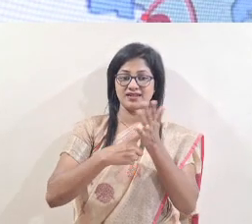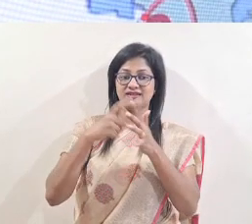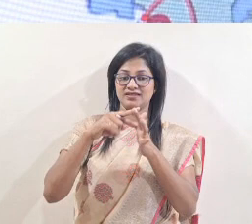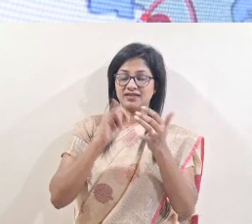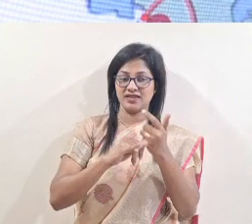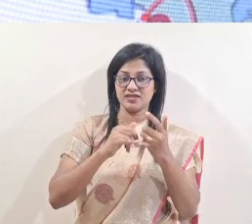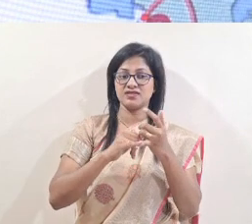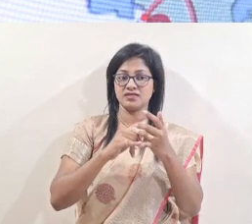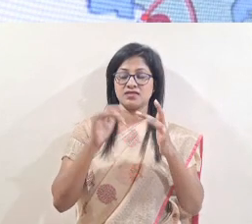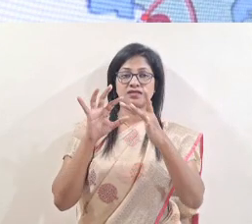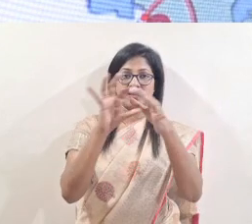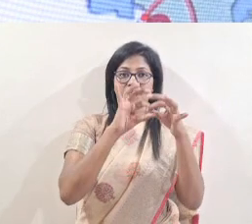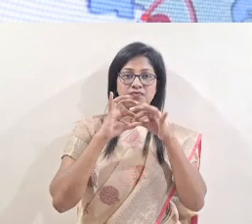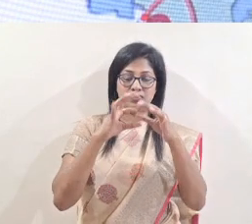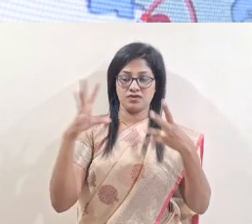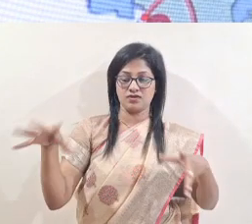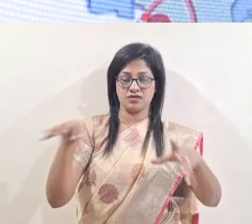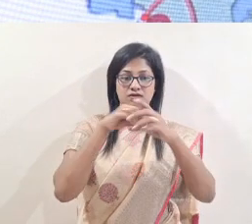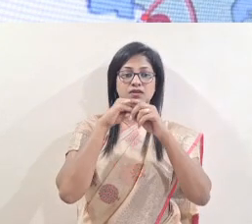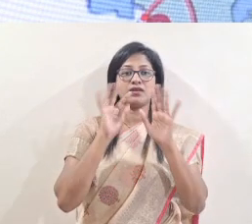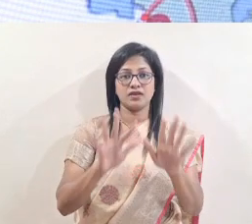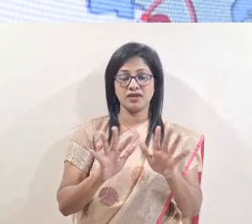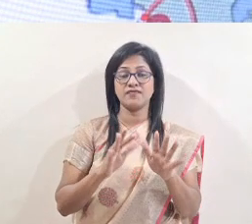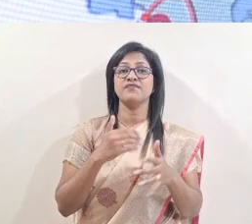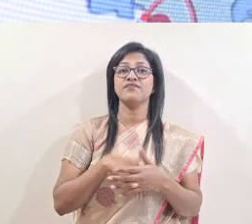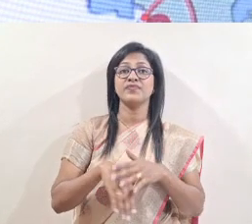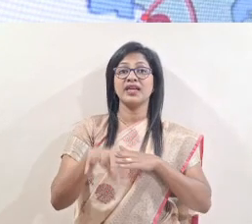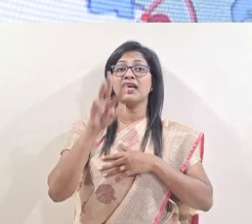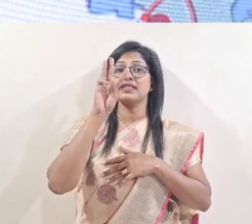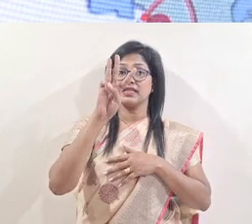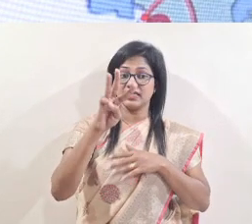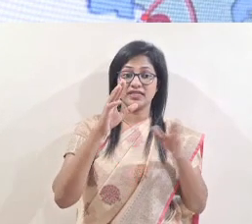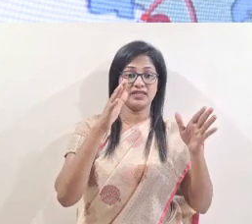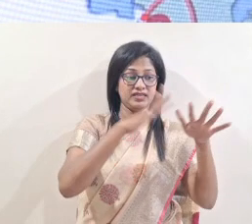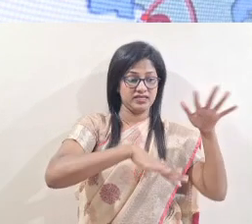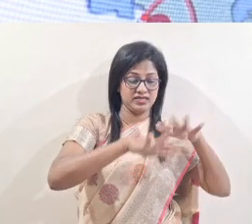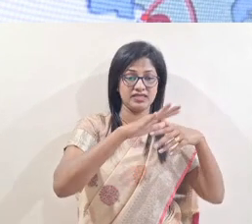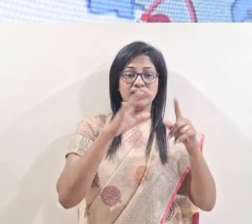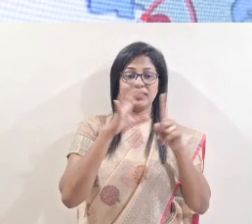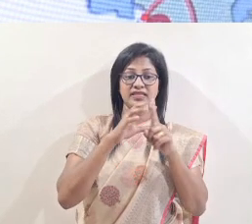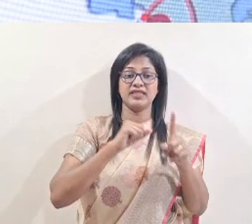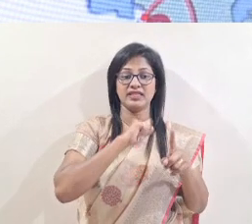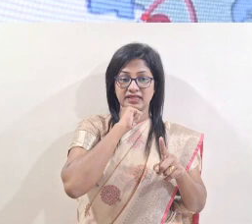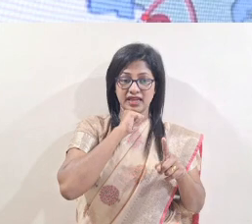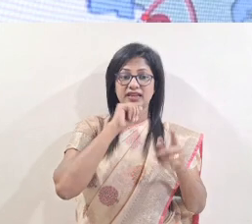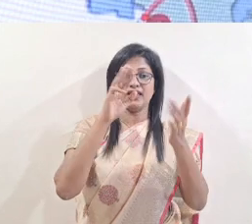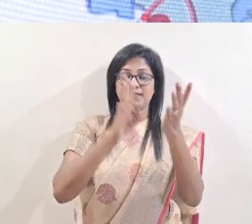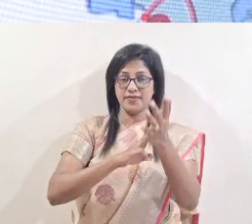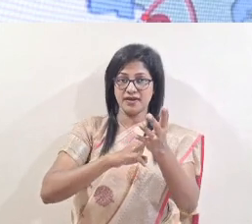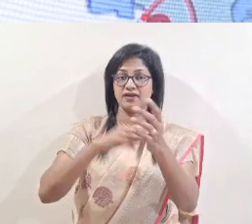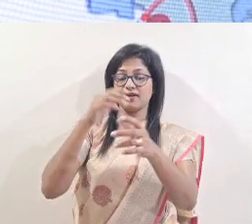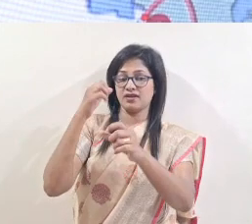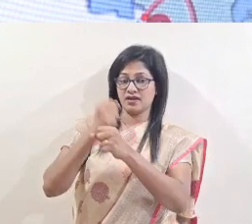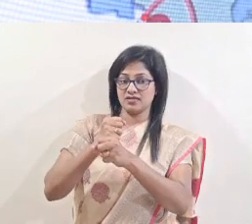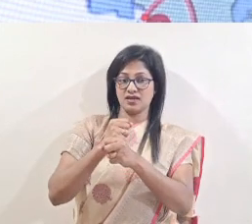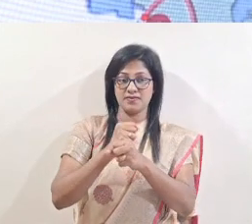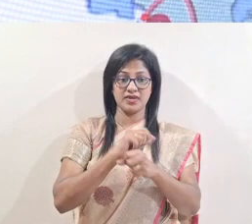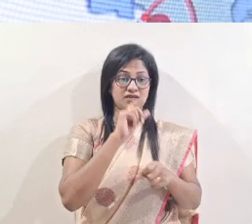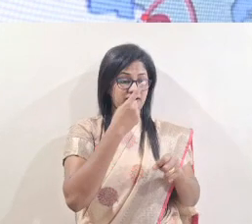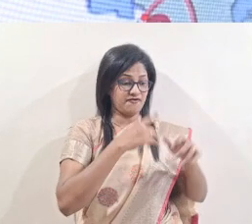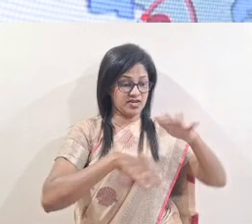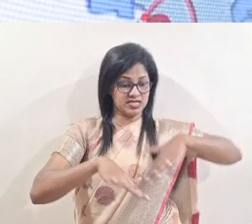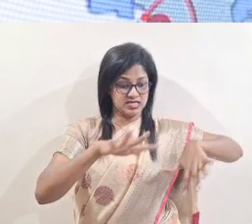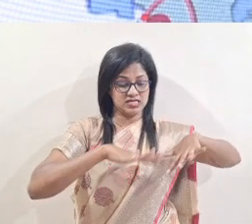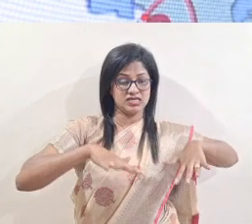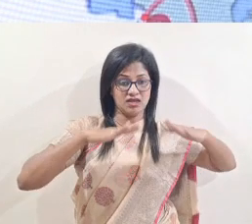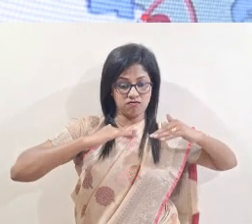the 3 corridors are to be developed in phase 1. The Delhi Meerut Ghaziabad corridor is the first corridor to be started, and the construction for this